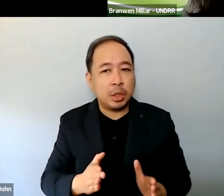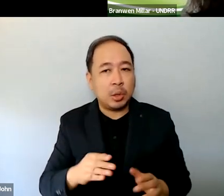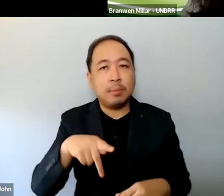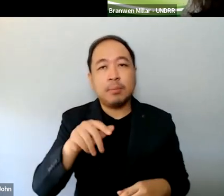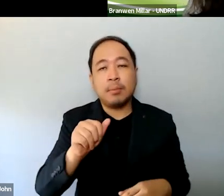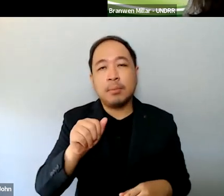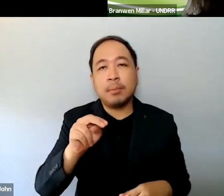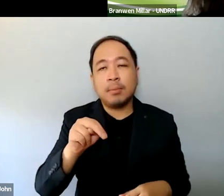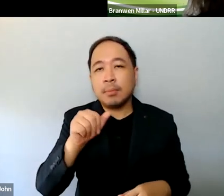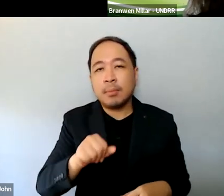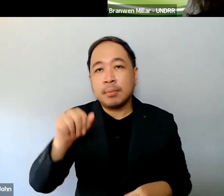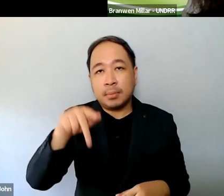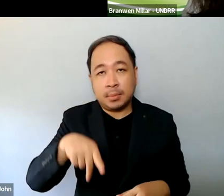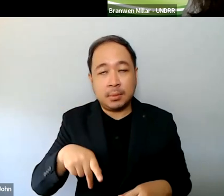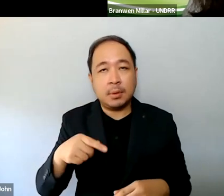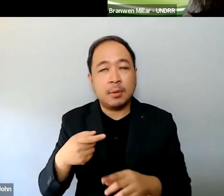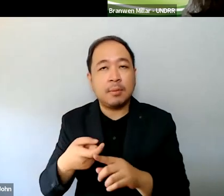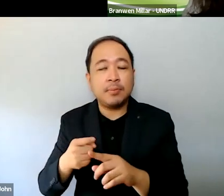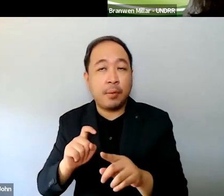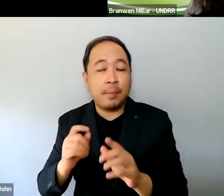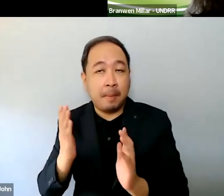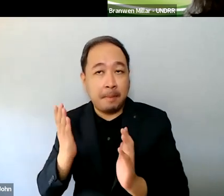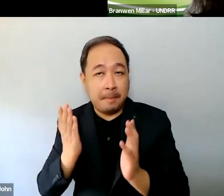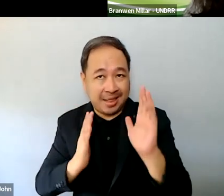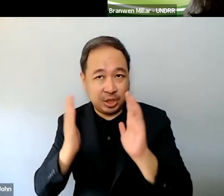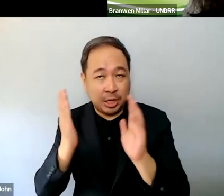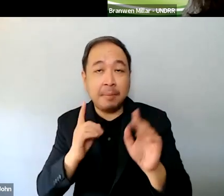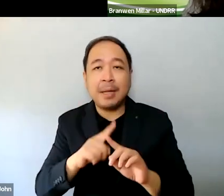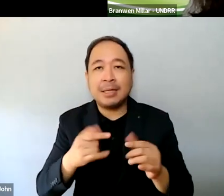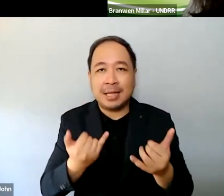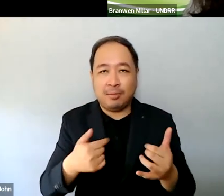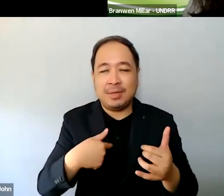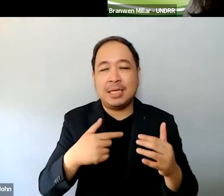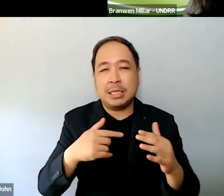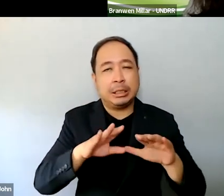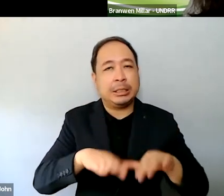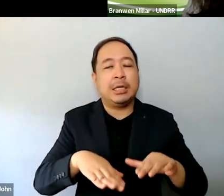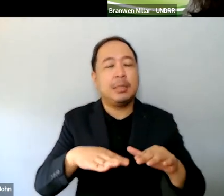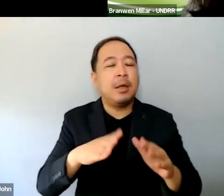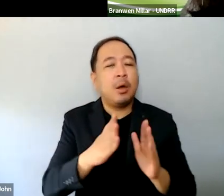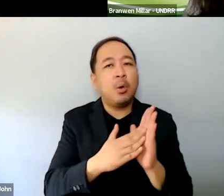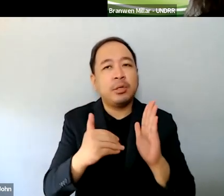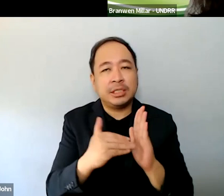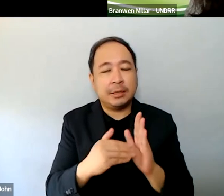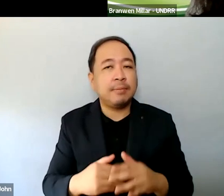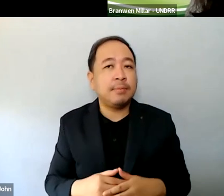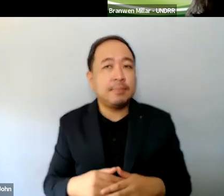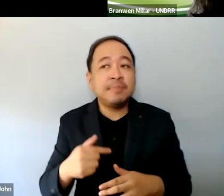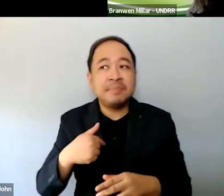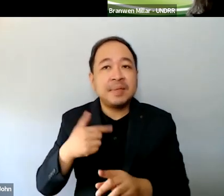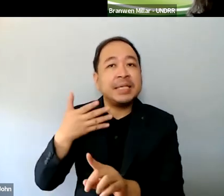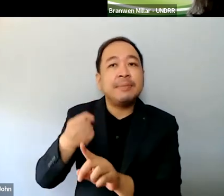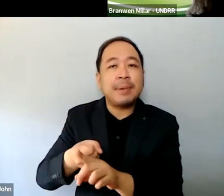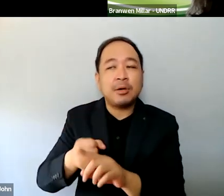but I'm speaking from Aotearoa, New Zealand. Pan Asia Pacific is concerned about the impact of climate change on farming in